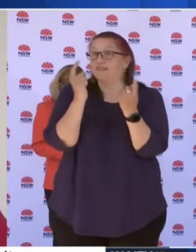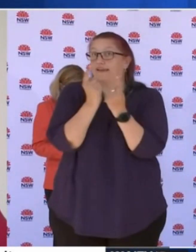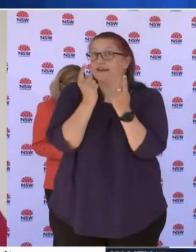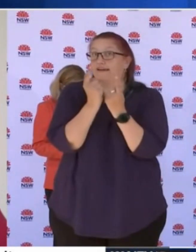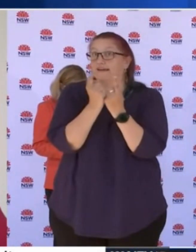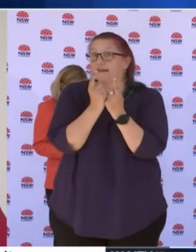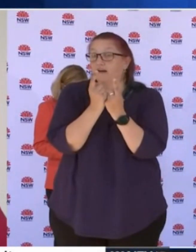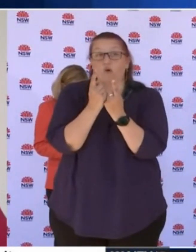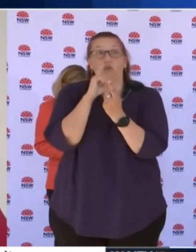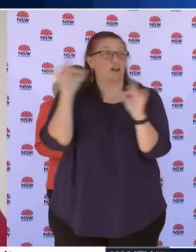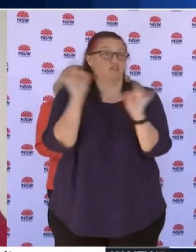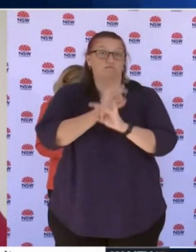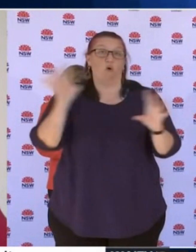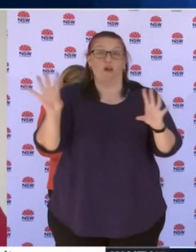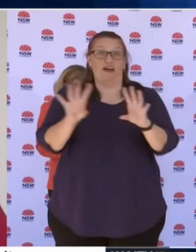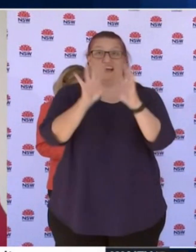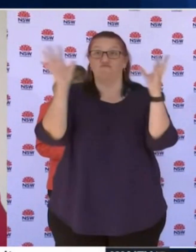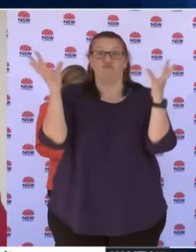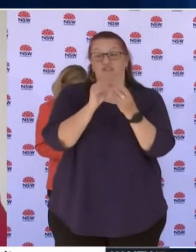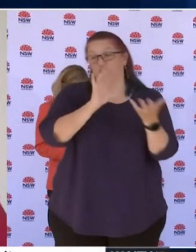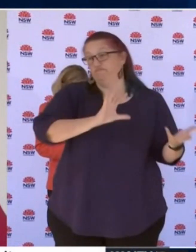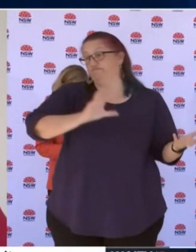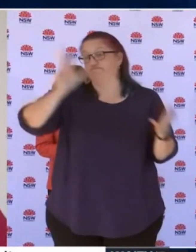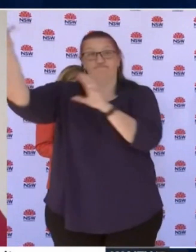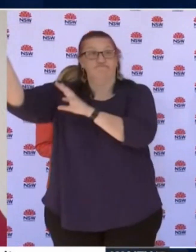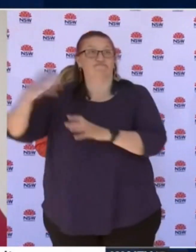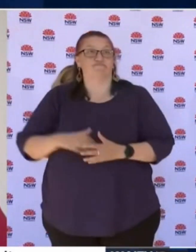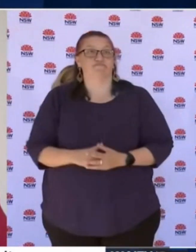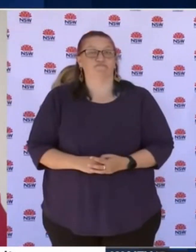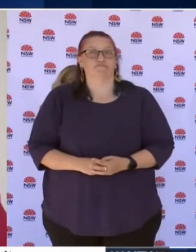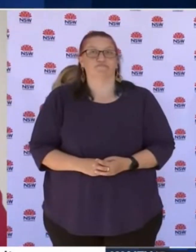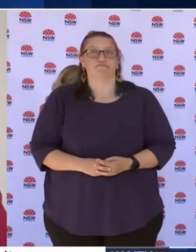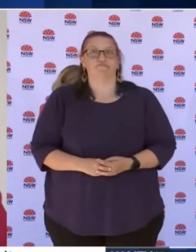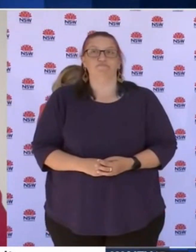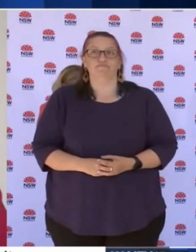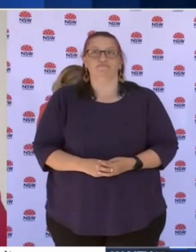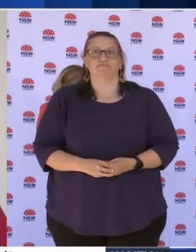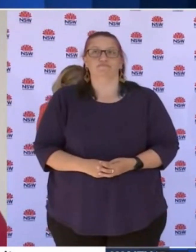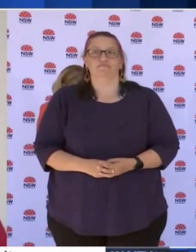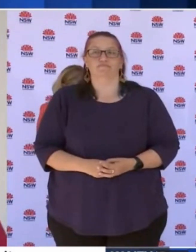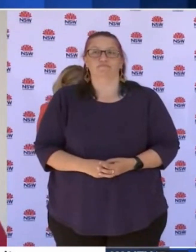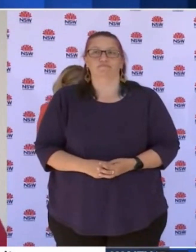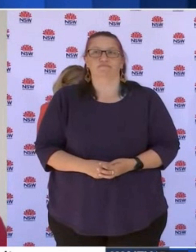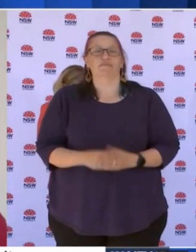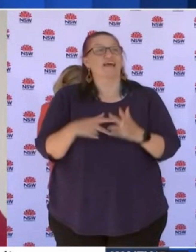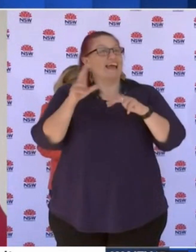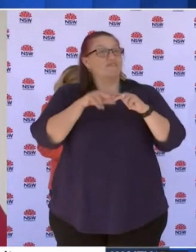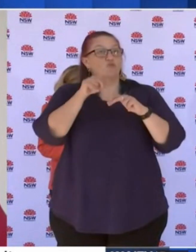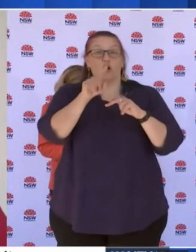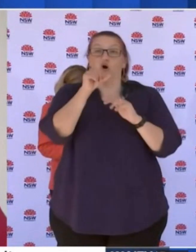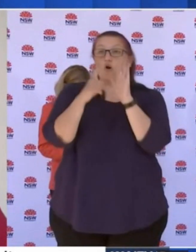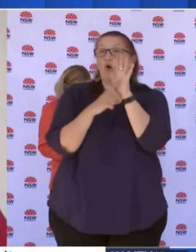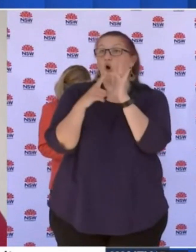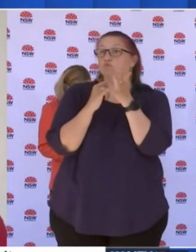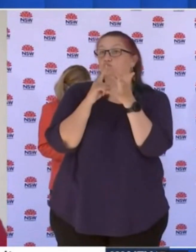very devastating consequences. So I ask everybody to follow the health advice. If you're a close contact, don't leave home. If you're a casual contact, follow the